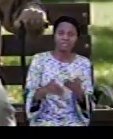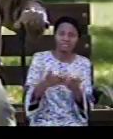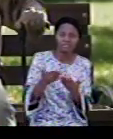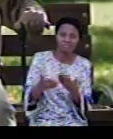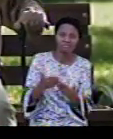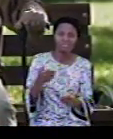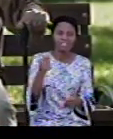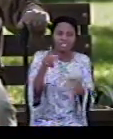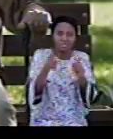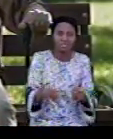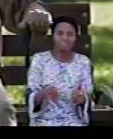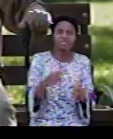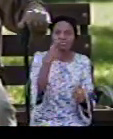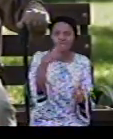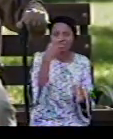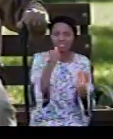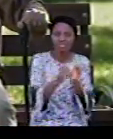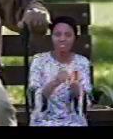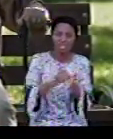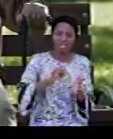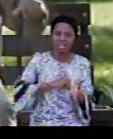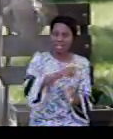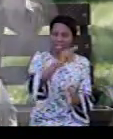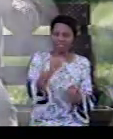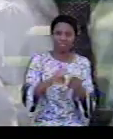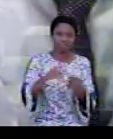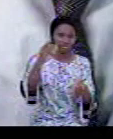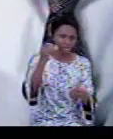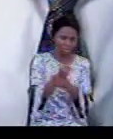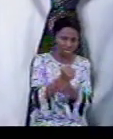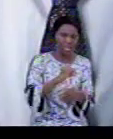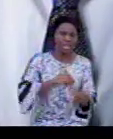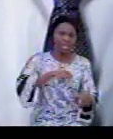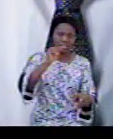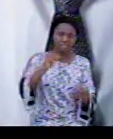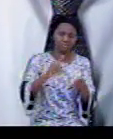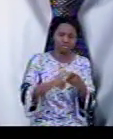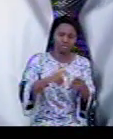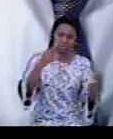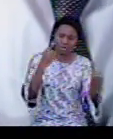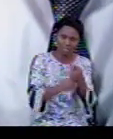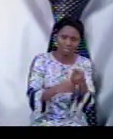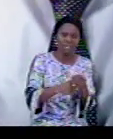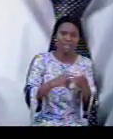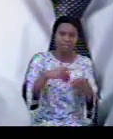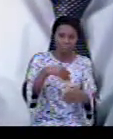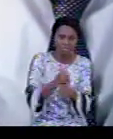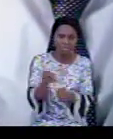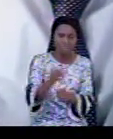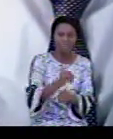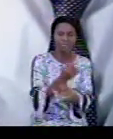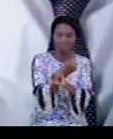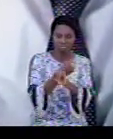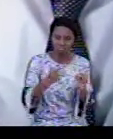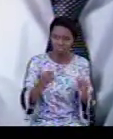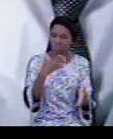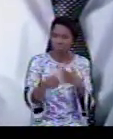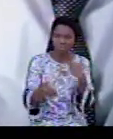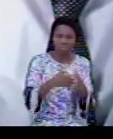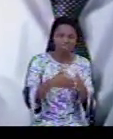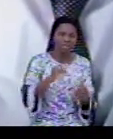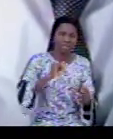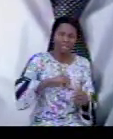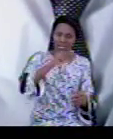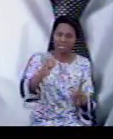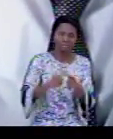person who says, I need to catch him. I need to get him. I need to get him saved. And whatever it will take, I